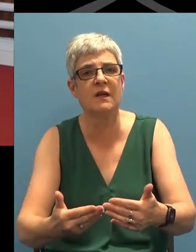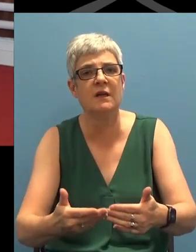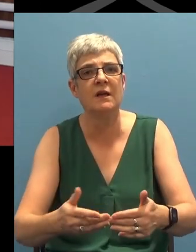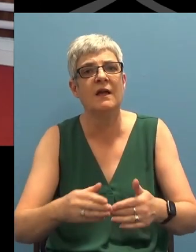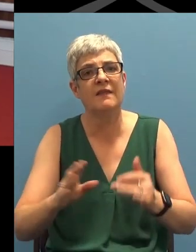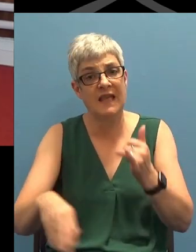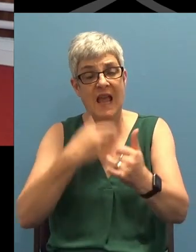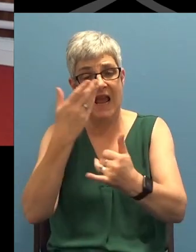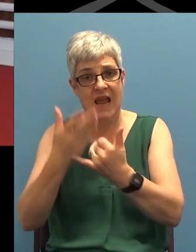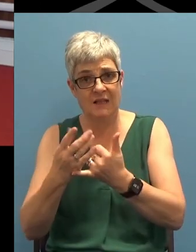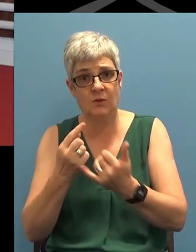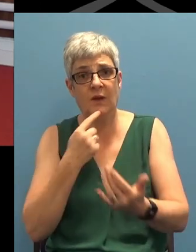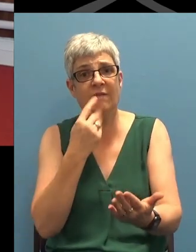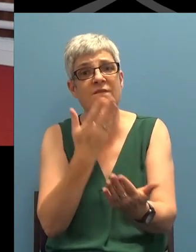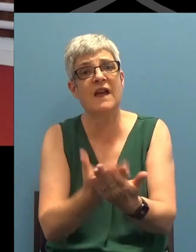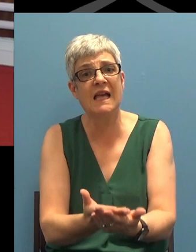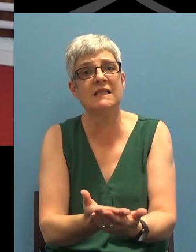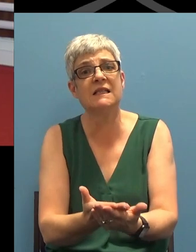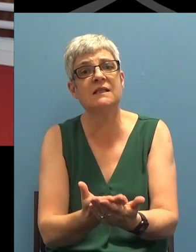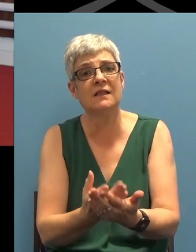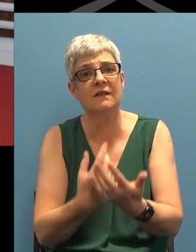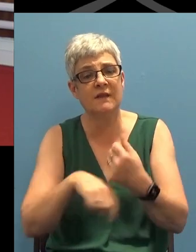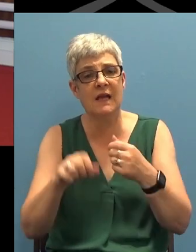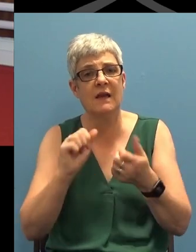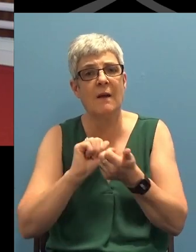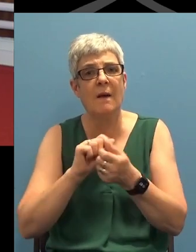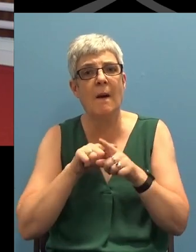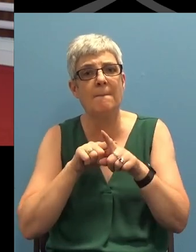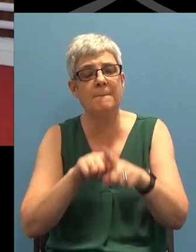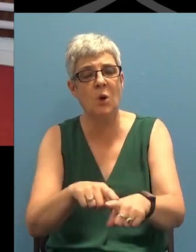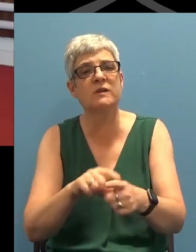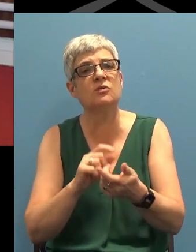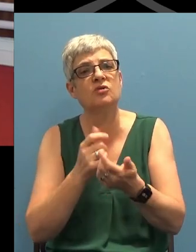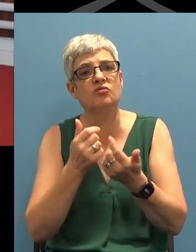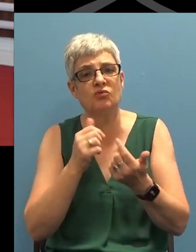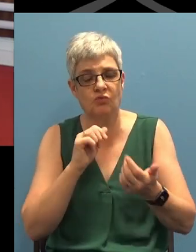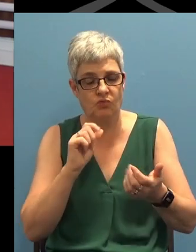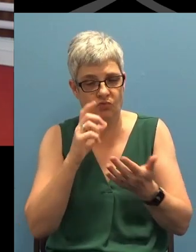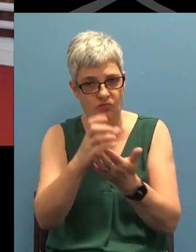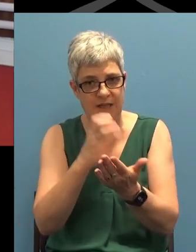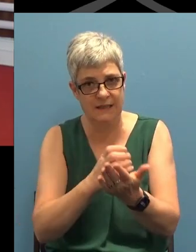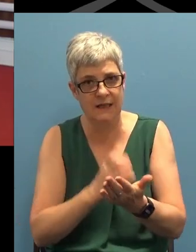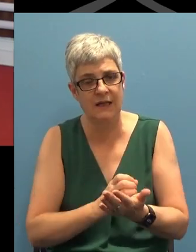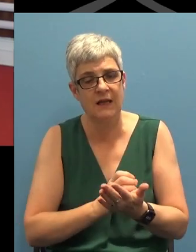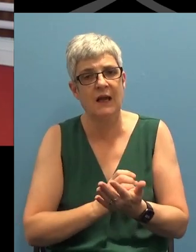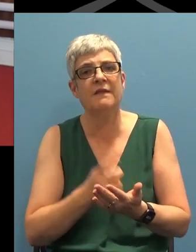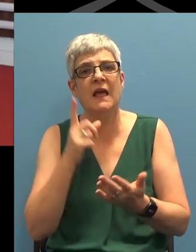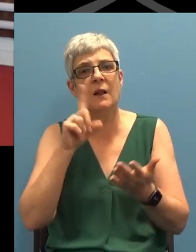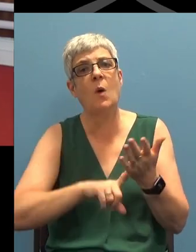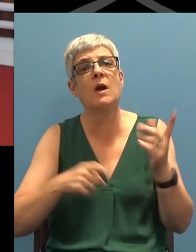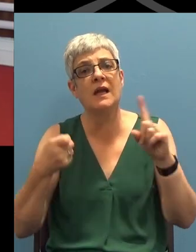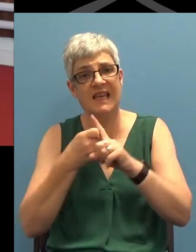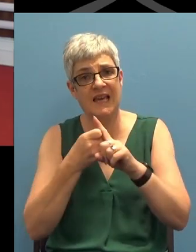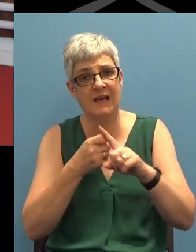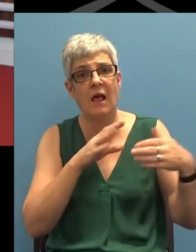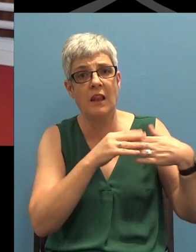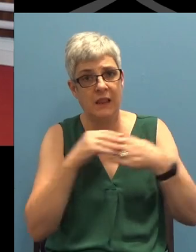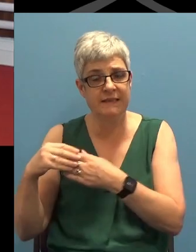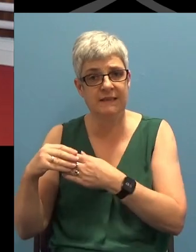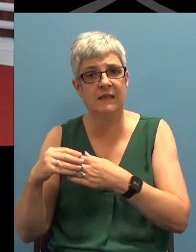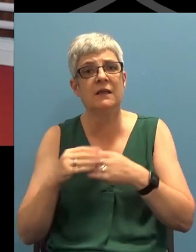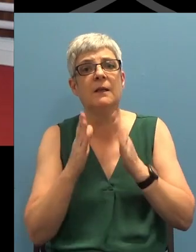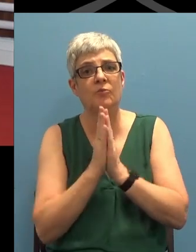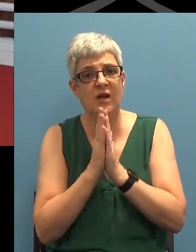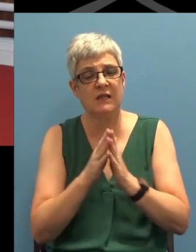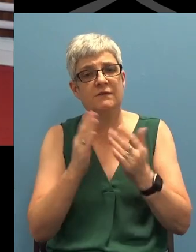faith together in the Apostles' Creed, and afterwards Lorna Kirk will be leading us in our prayers for others. And then we conclude